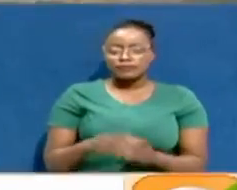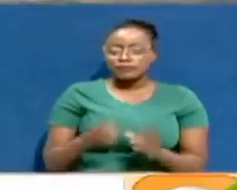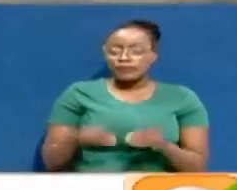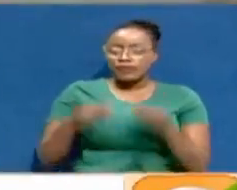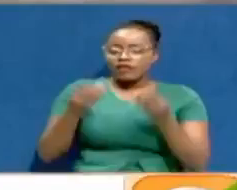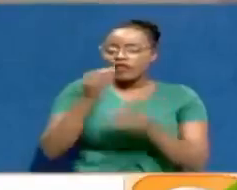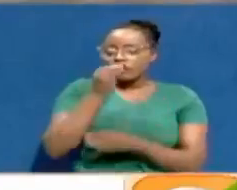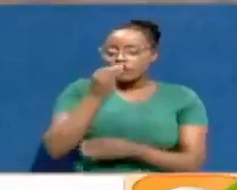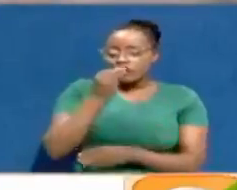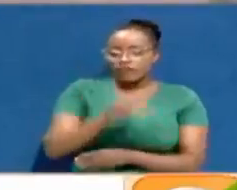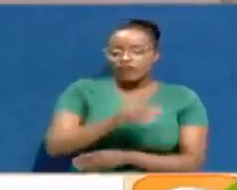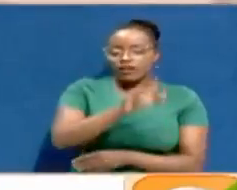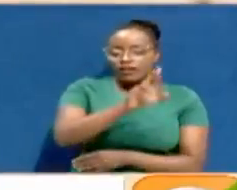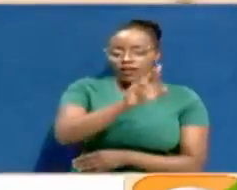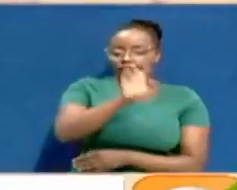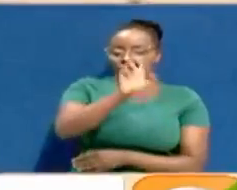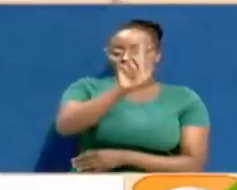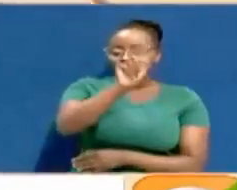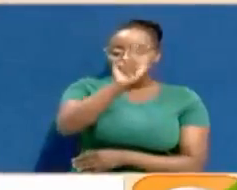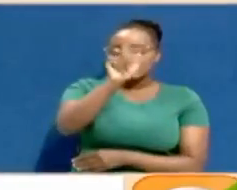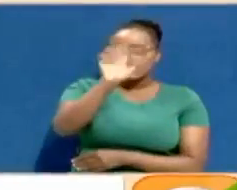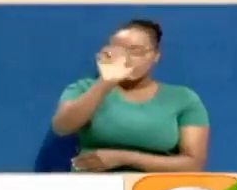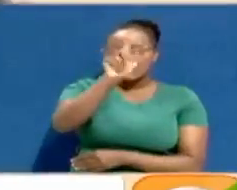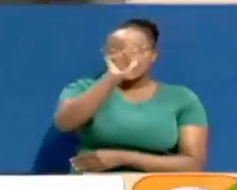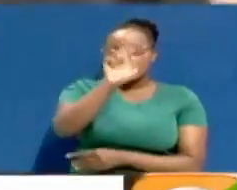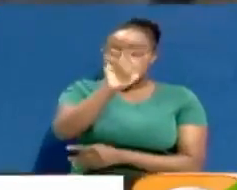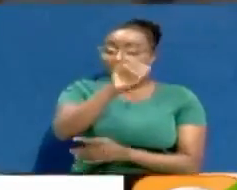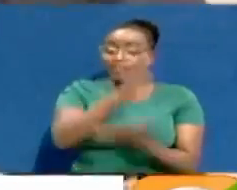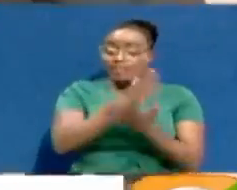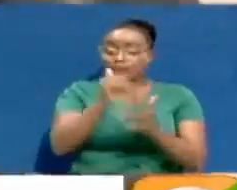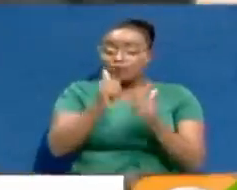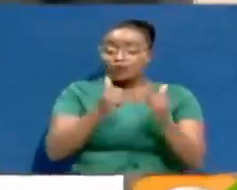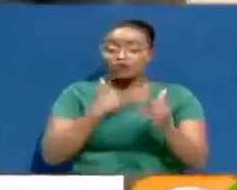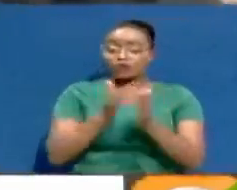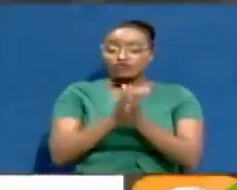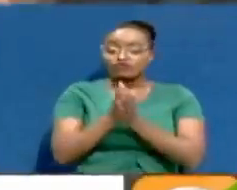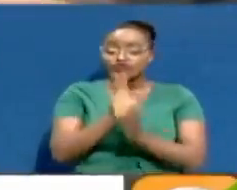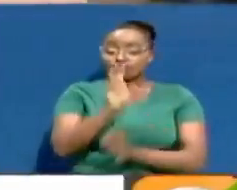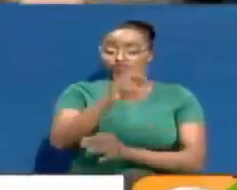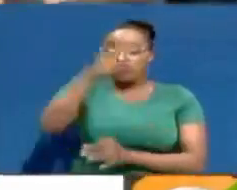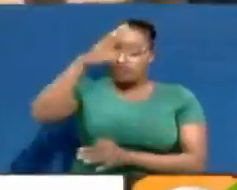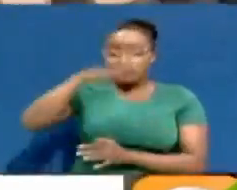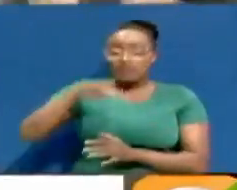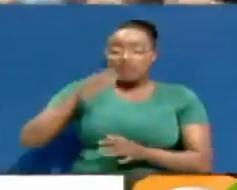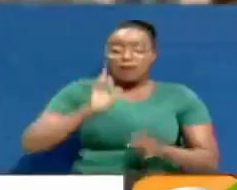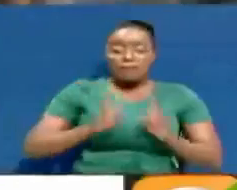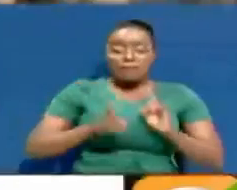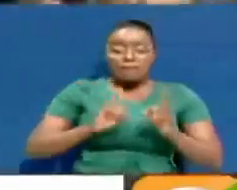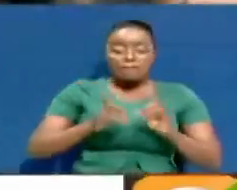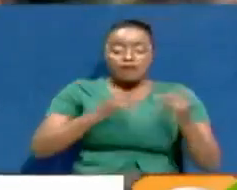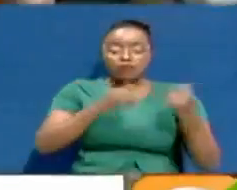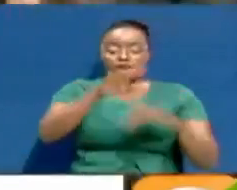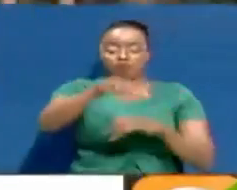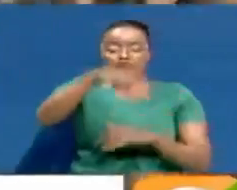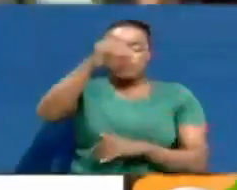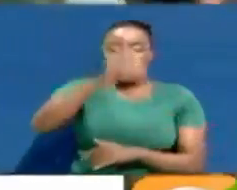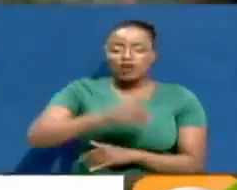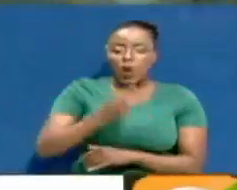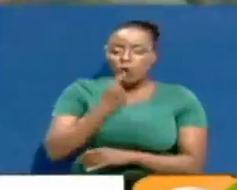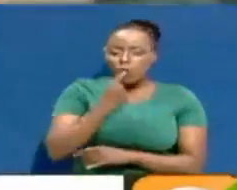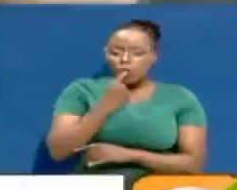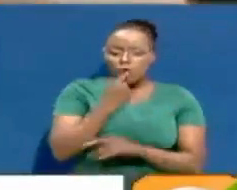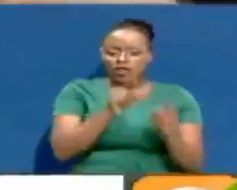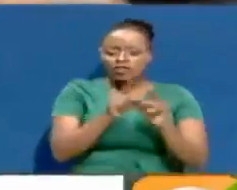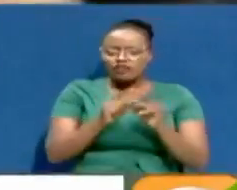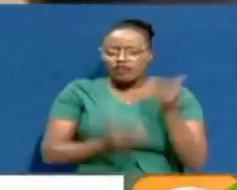Feeding time at Reteti Elephant Sanctuary is a sight to behold. Elephant calves rush in and grab their bottles just like